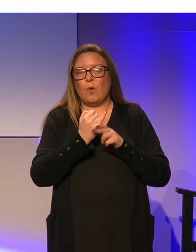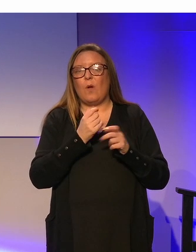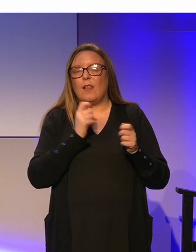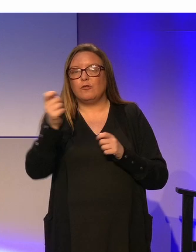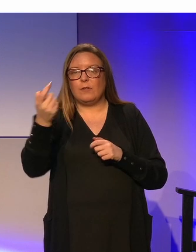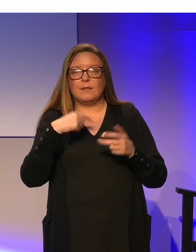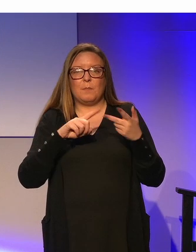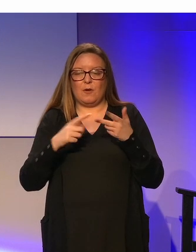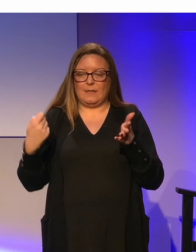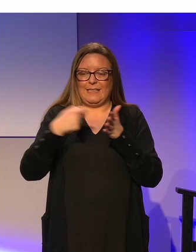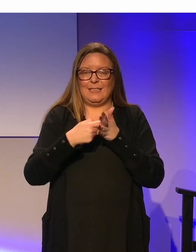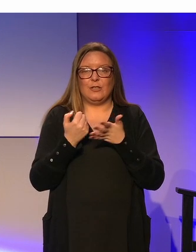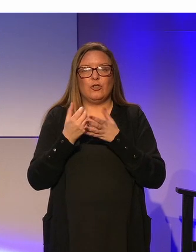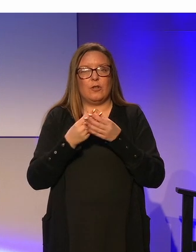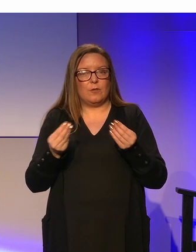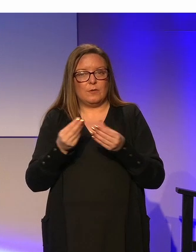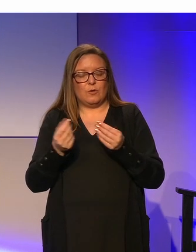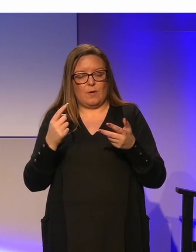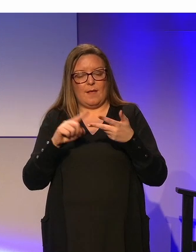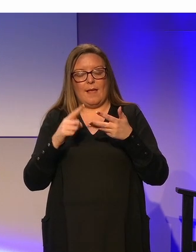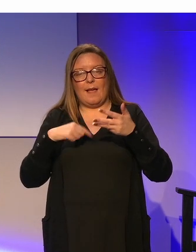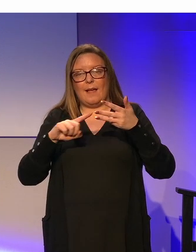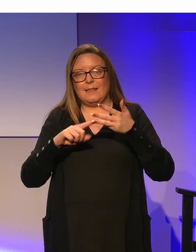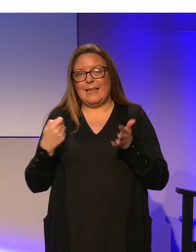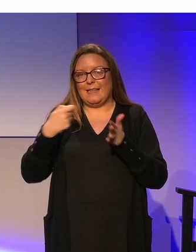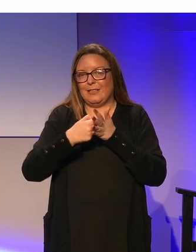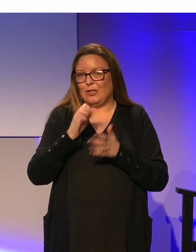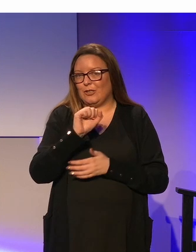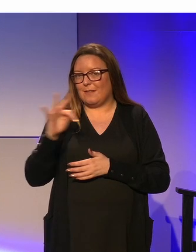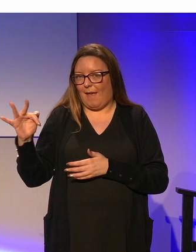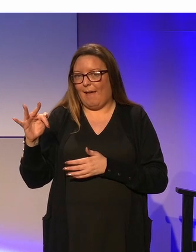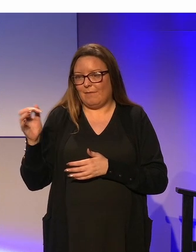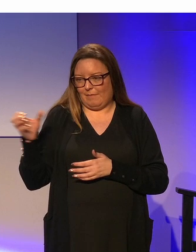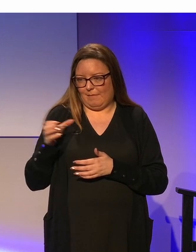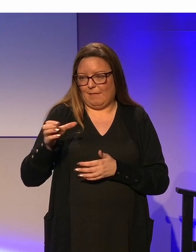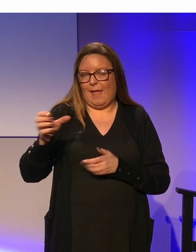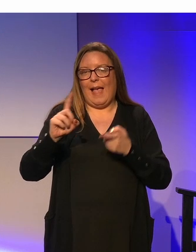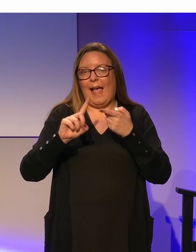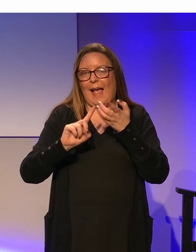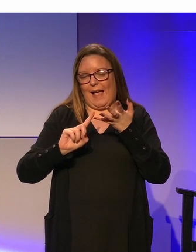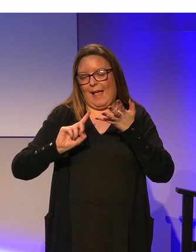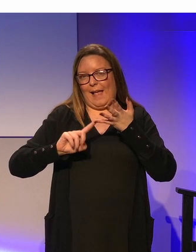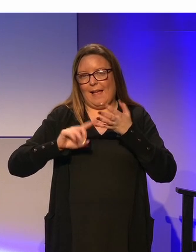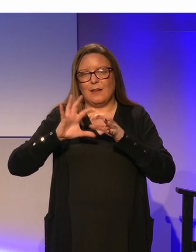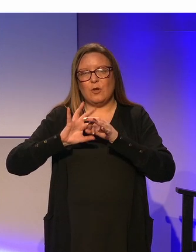transport, additional resources, and the allocation of additional staff and home tuition. And the majority of parents